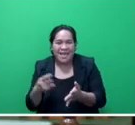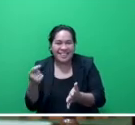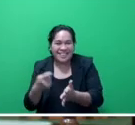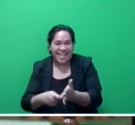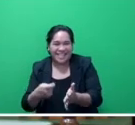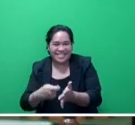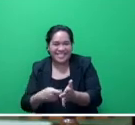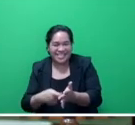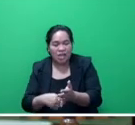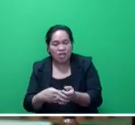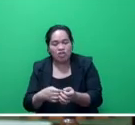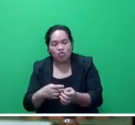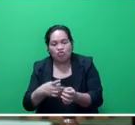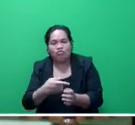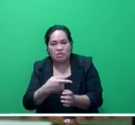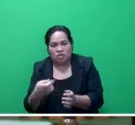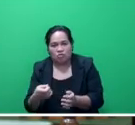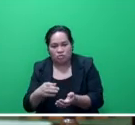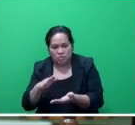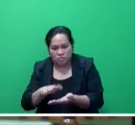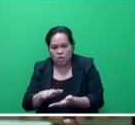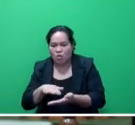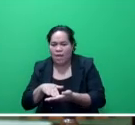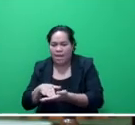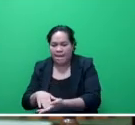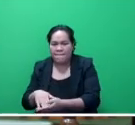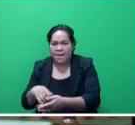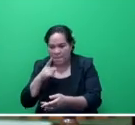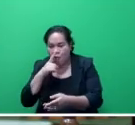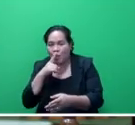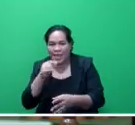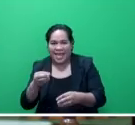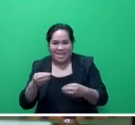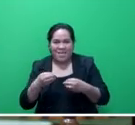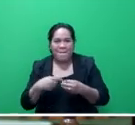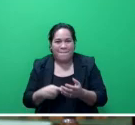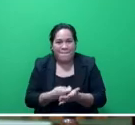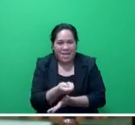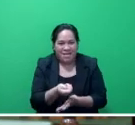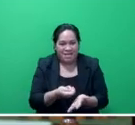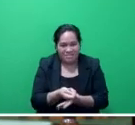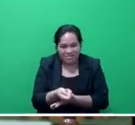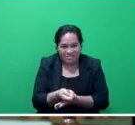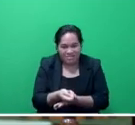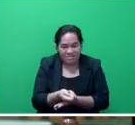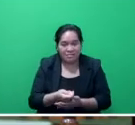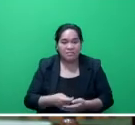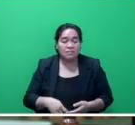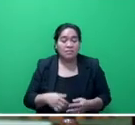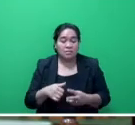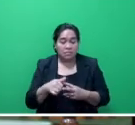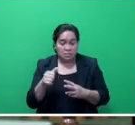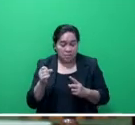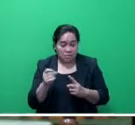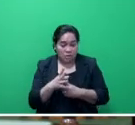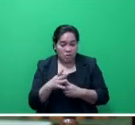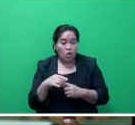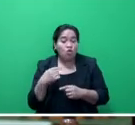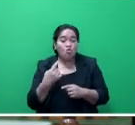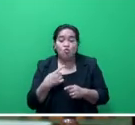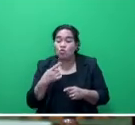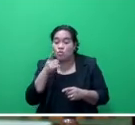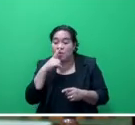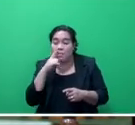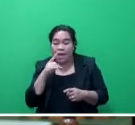reductions. And we urge you to consider your long-term relationship and your reputation among those who rent from you now and those who may or may